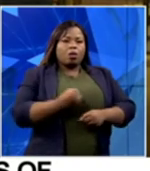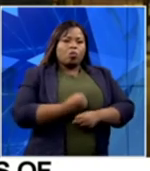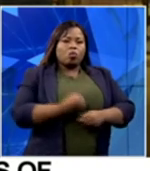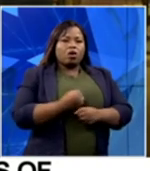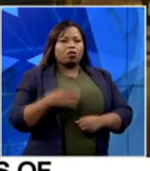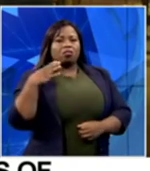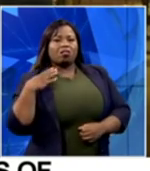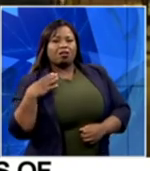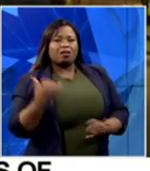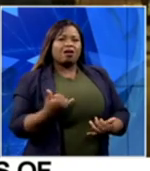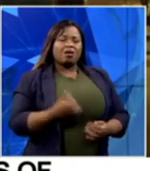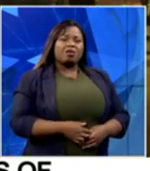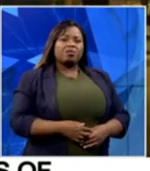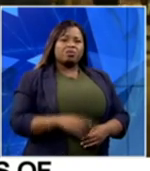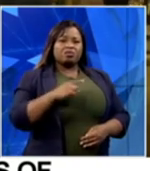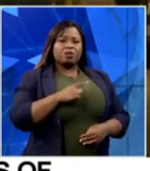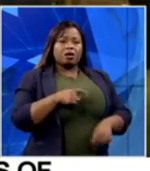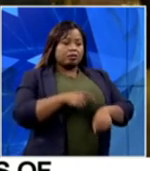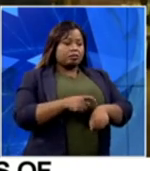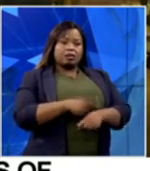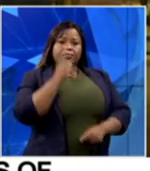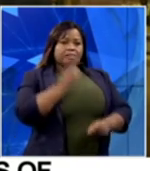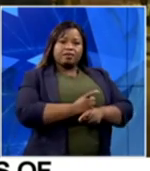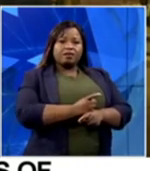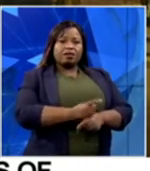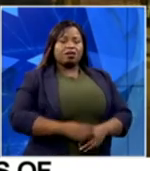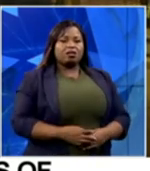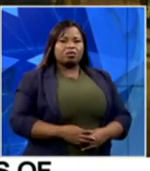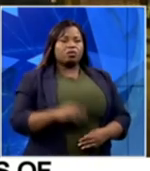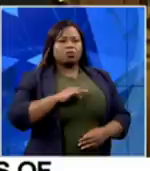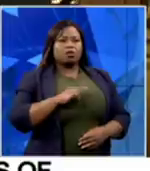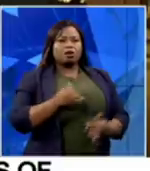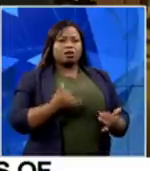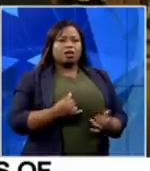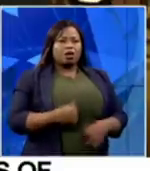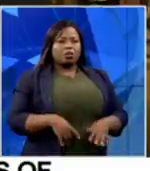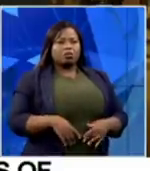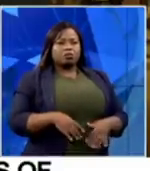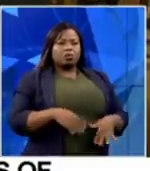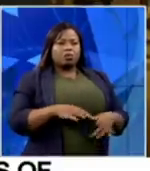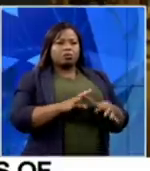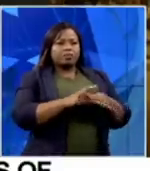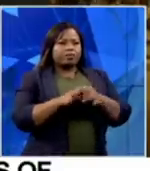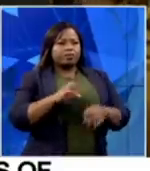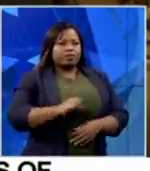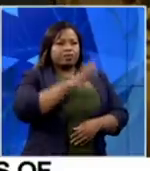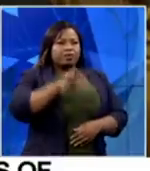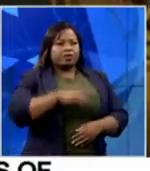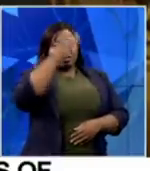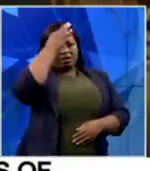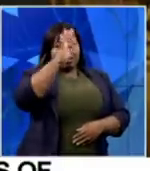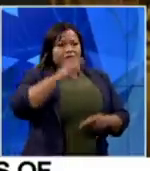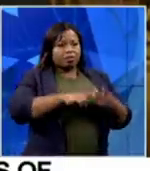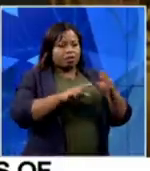suppose it must be quite heartening during a difficult time like this to have all this collaboration, all this cooperation from the South African government, local government